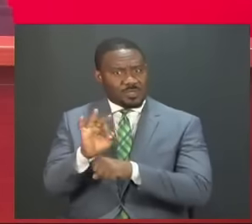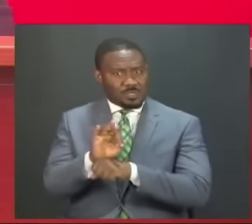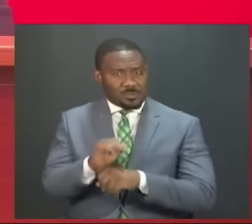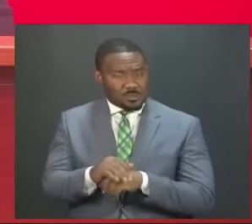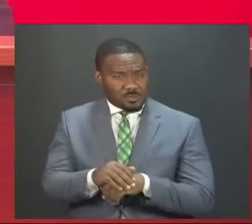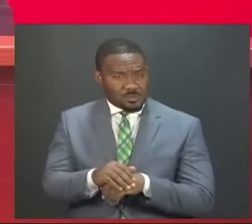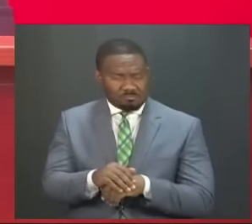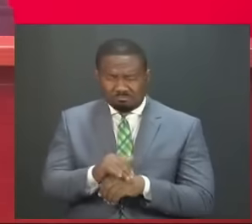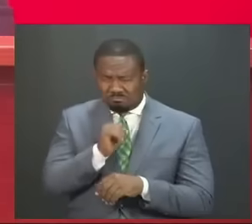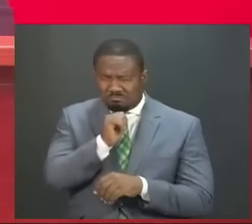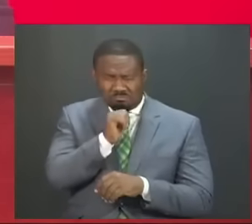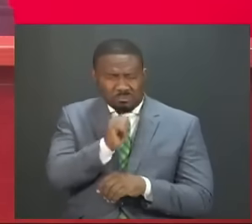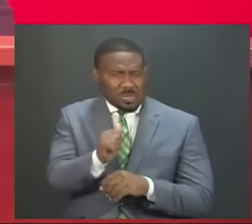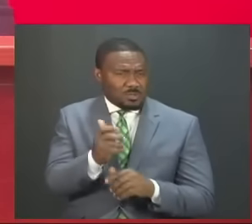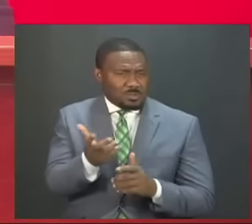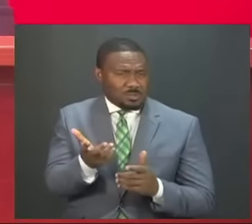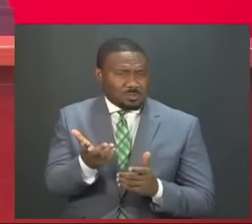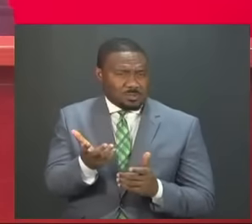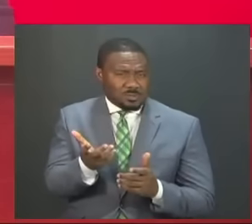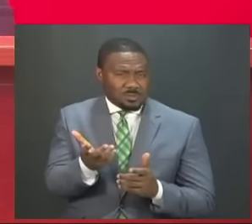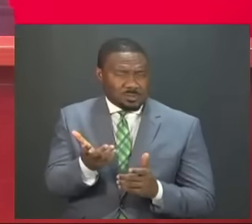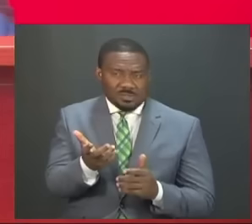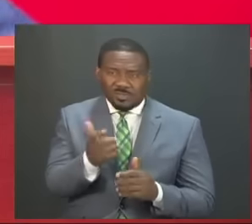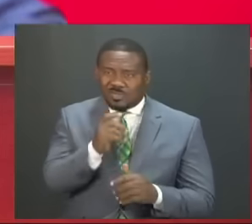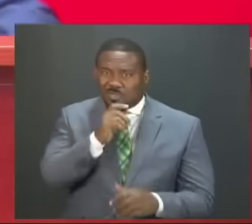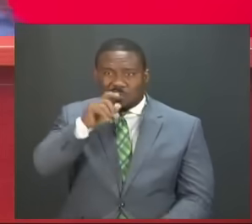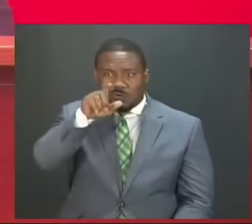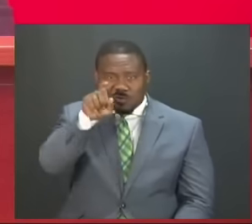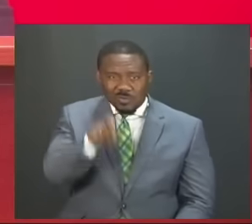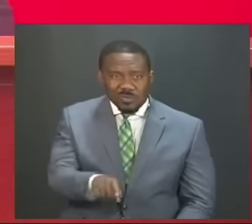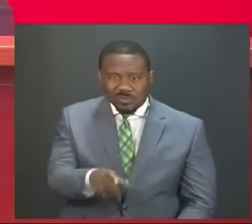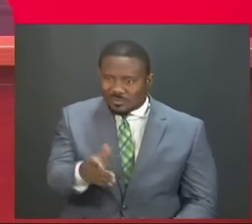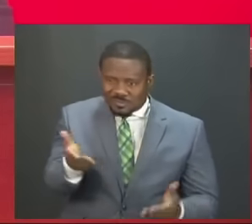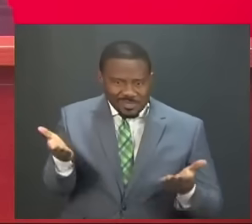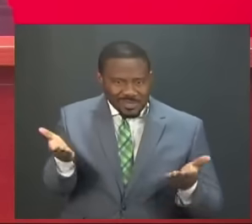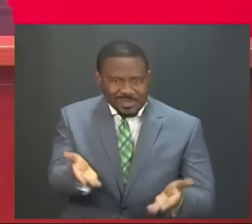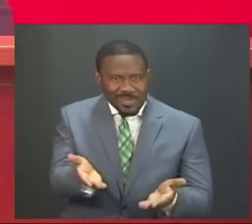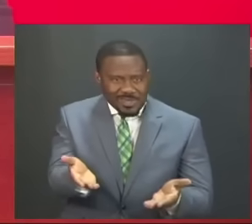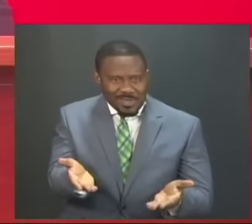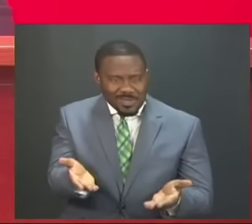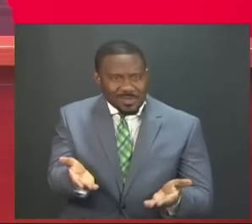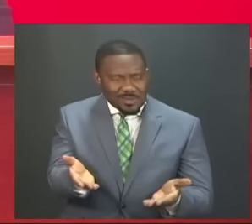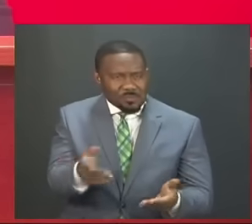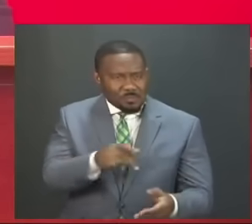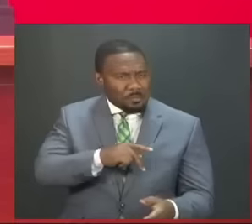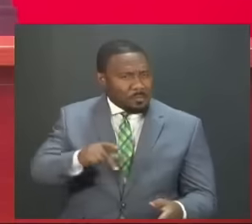It's not something that should be done on the floor of the House.